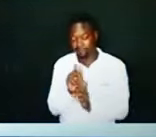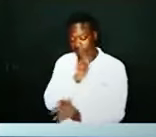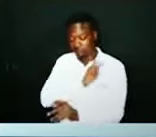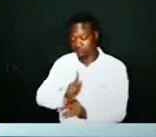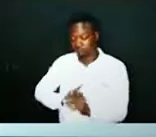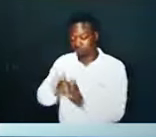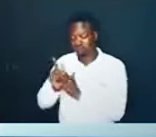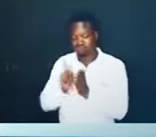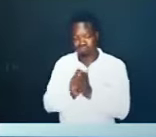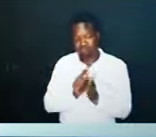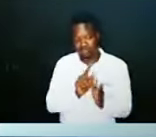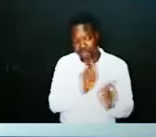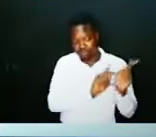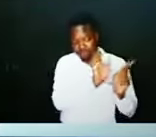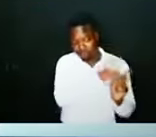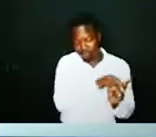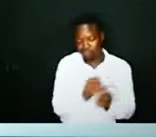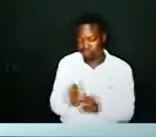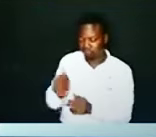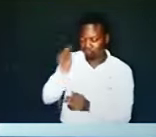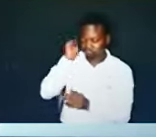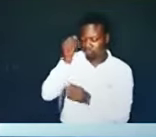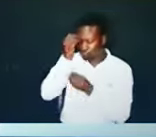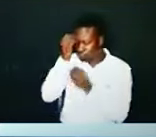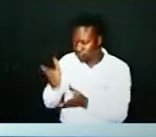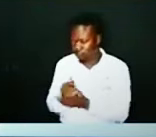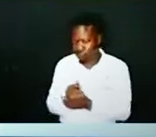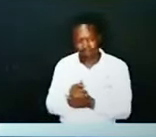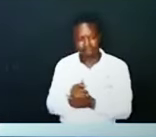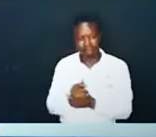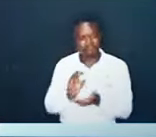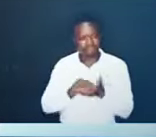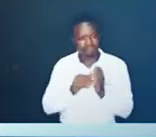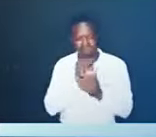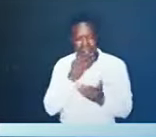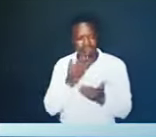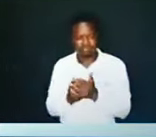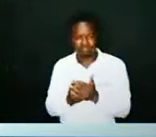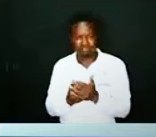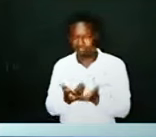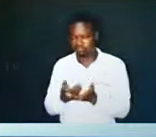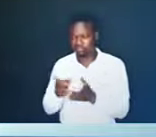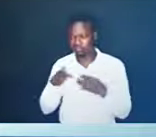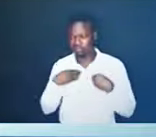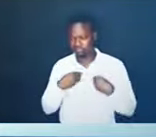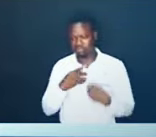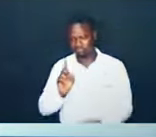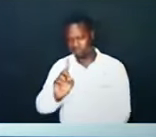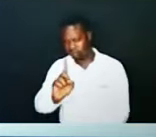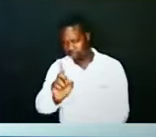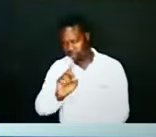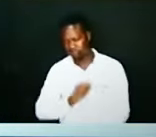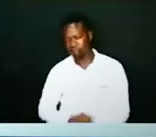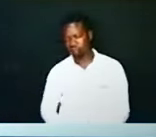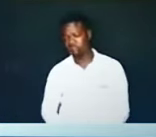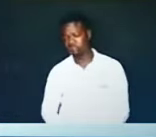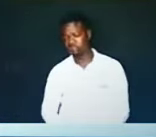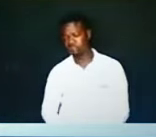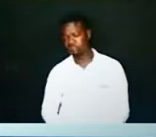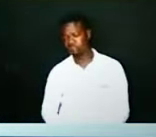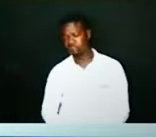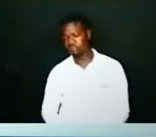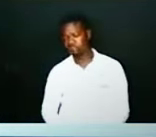king's laws. It is not in the king's best interest to tolerate them. Now, here man, catch on here ourselves.